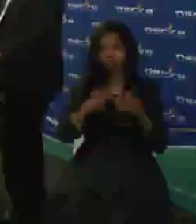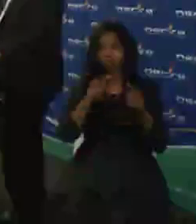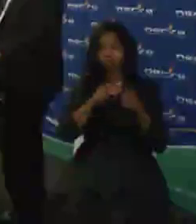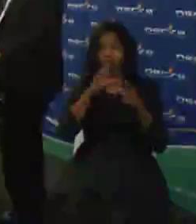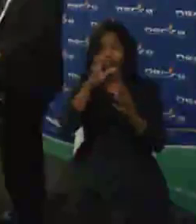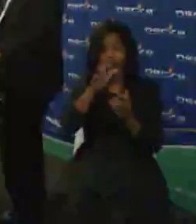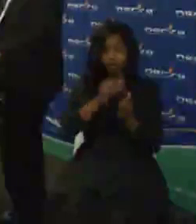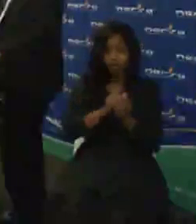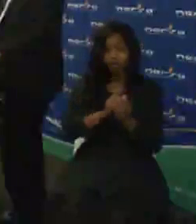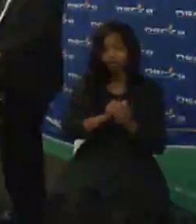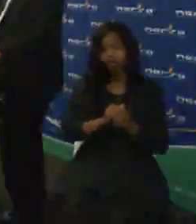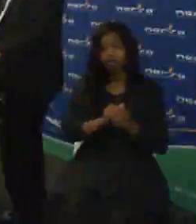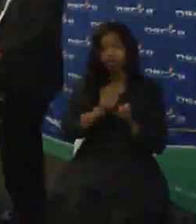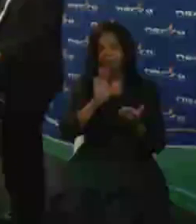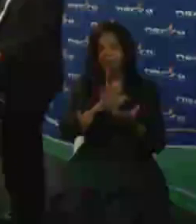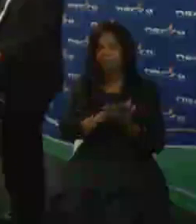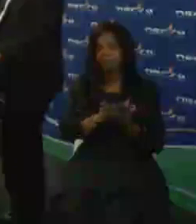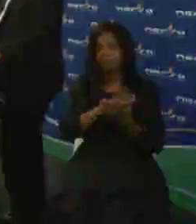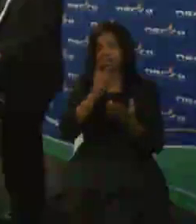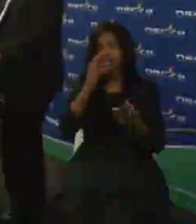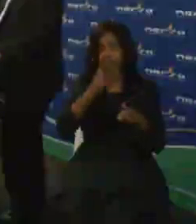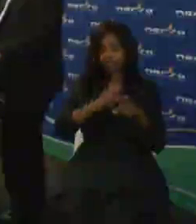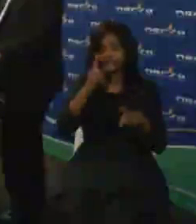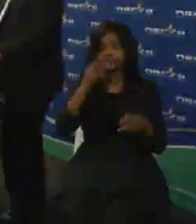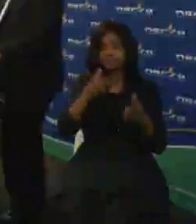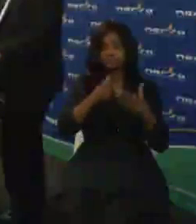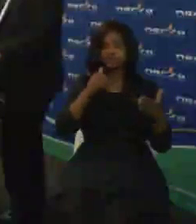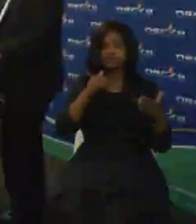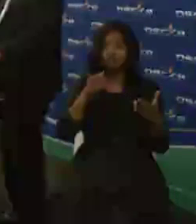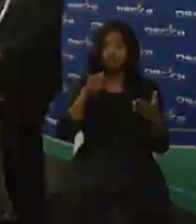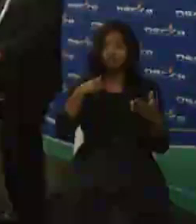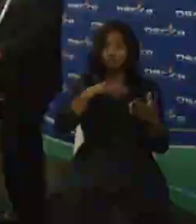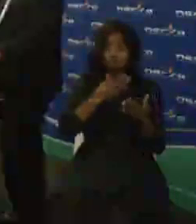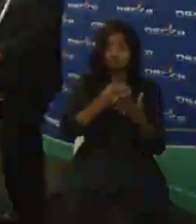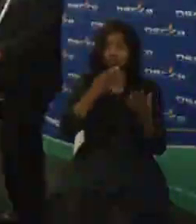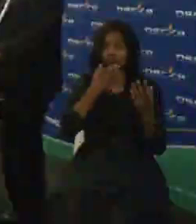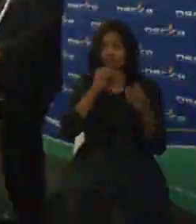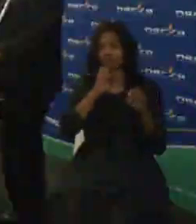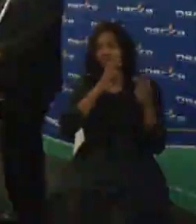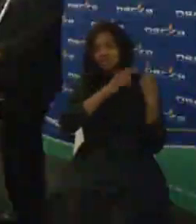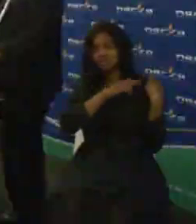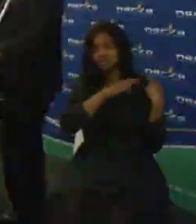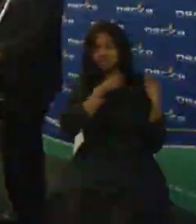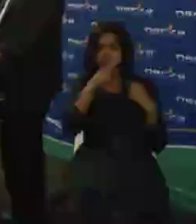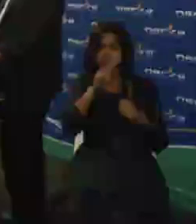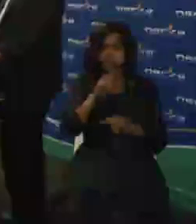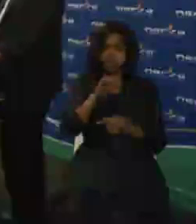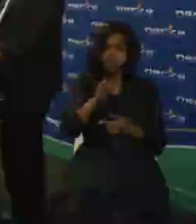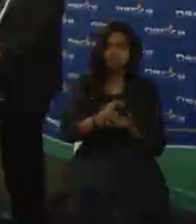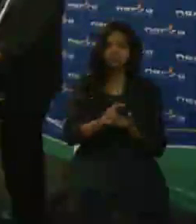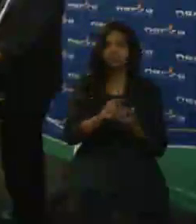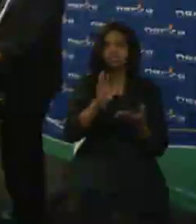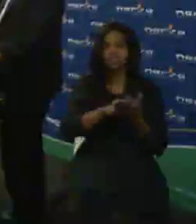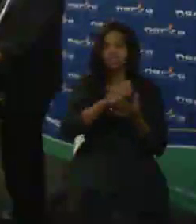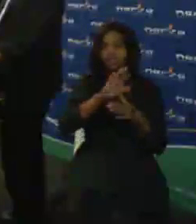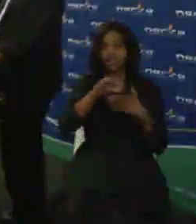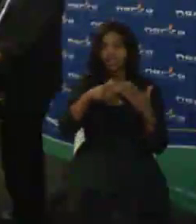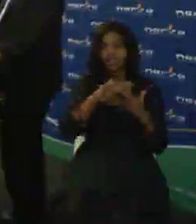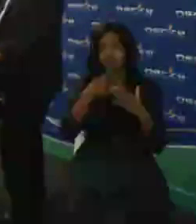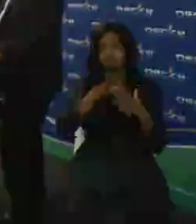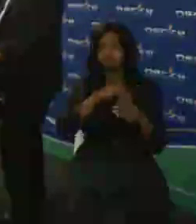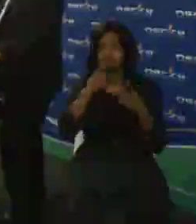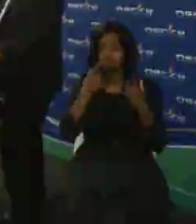be concluded and finalized before you can account for it. Otherwise, we are all just